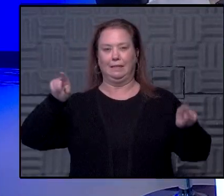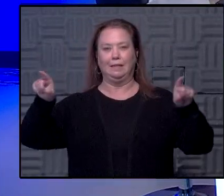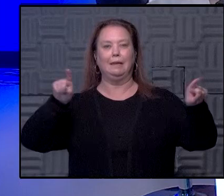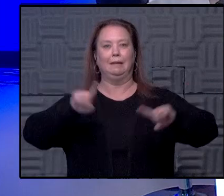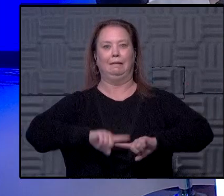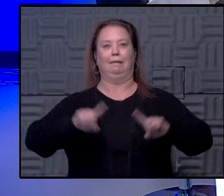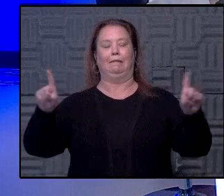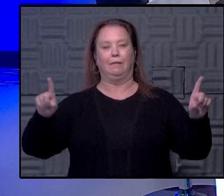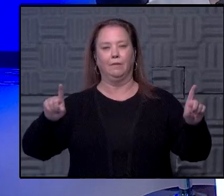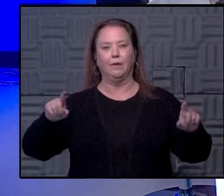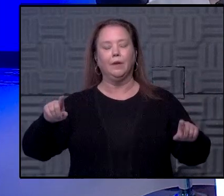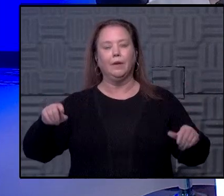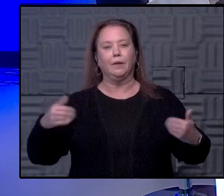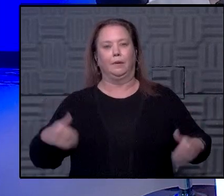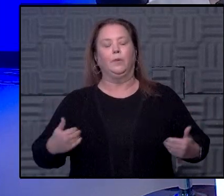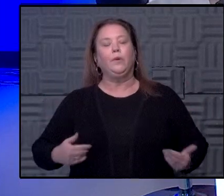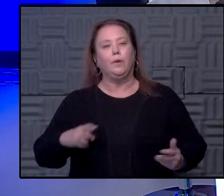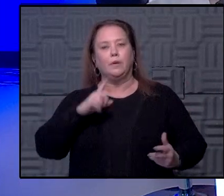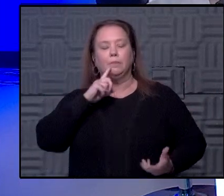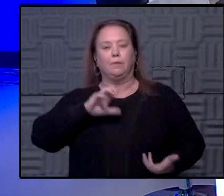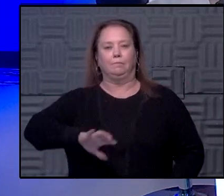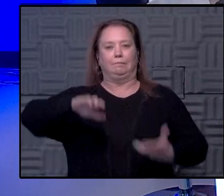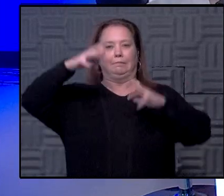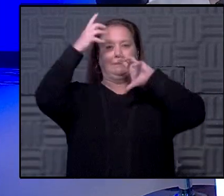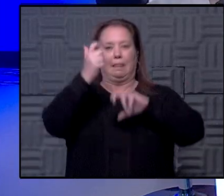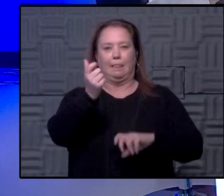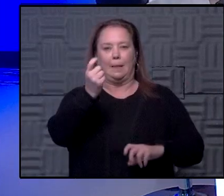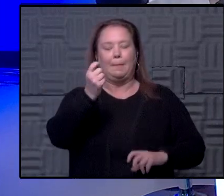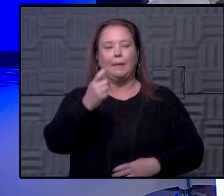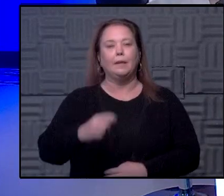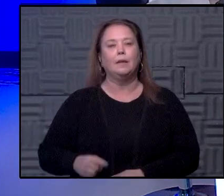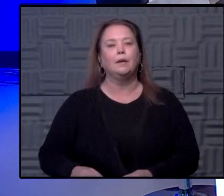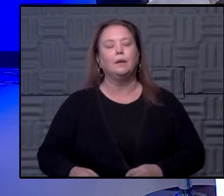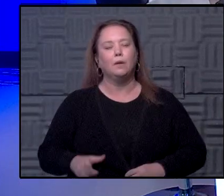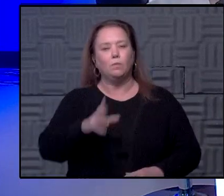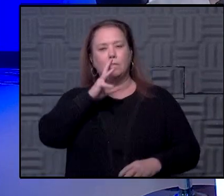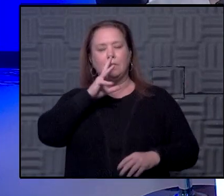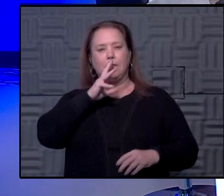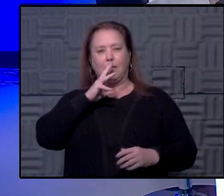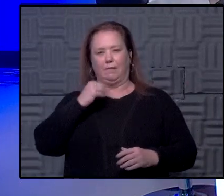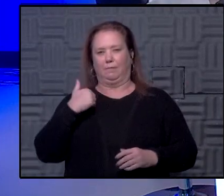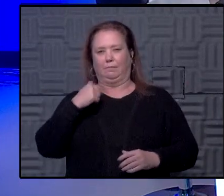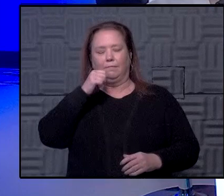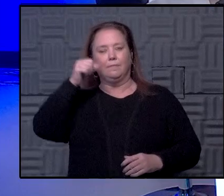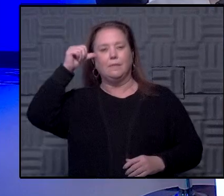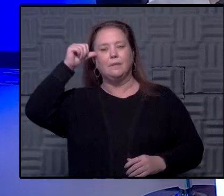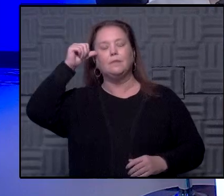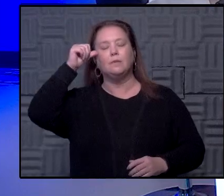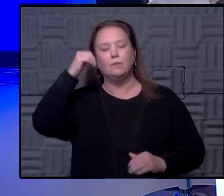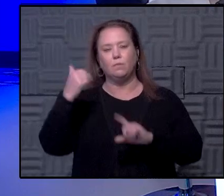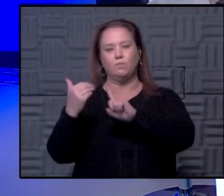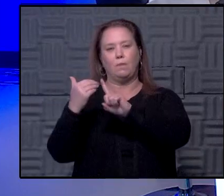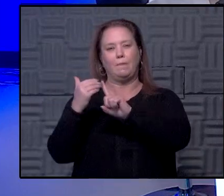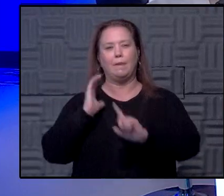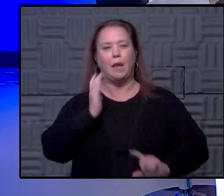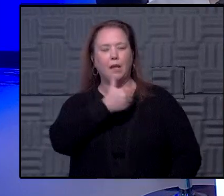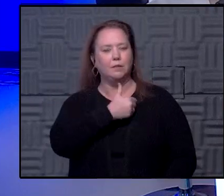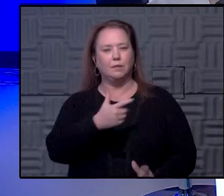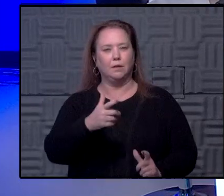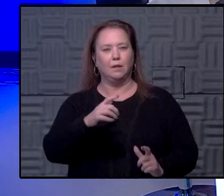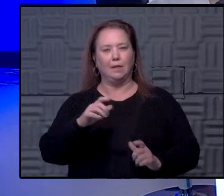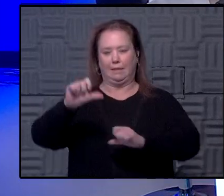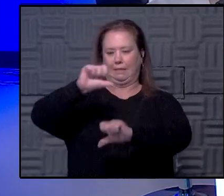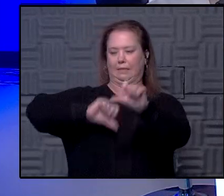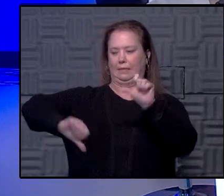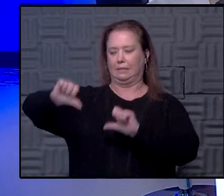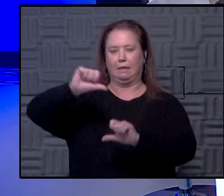are doing. So the whole thing has been shaken up a little bit about it. We spoke a little bit to this yesterday, but remind us, what do you think about the